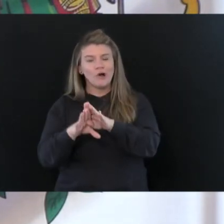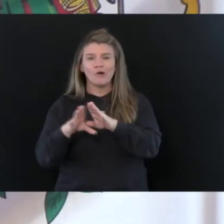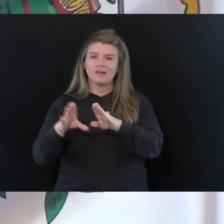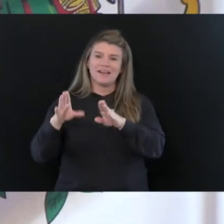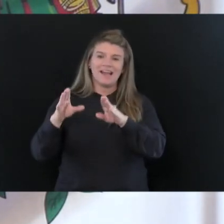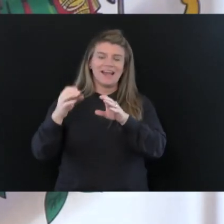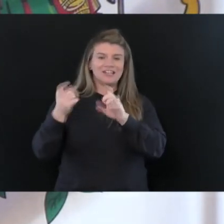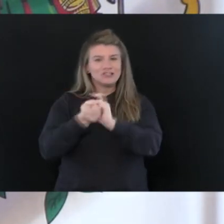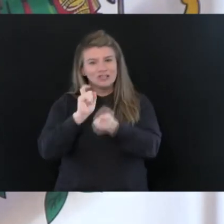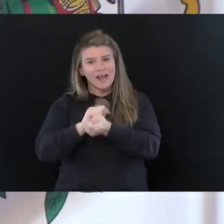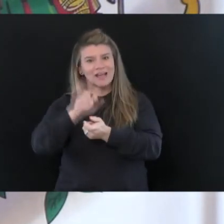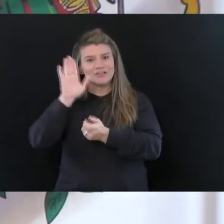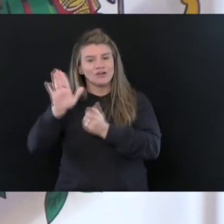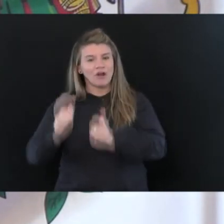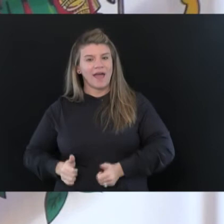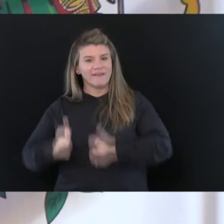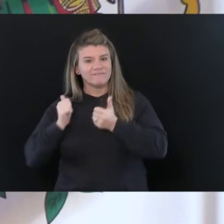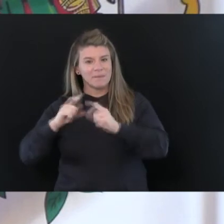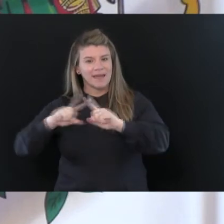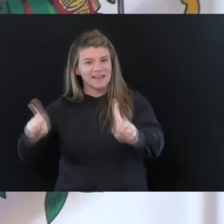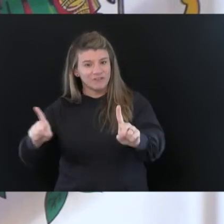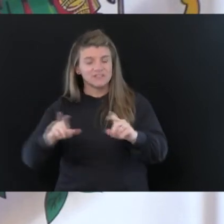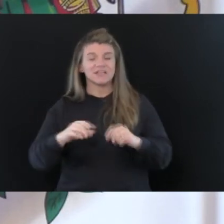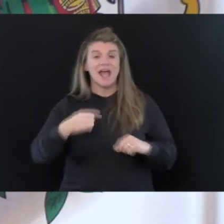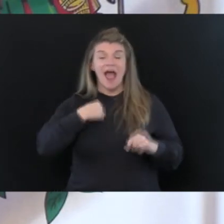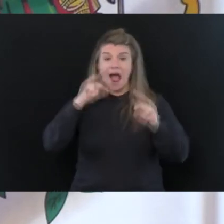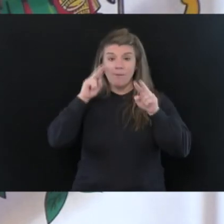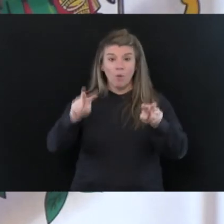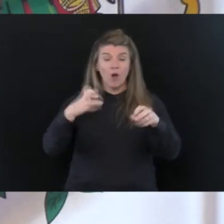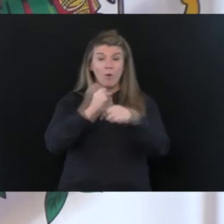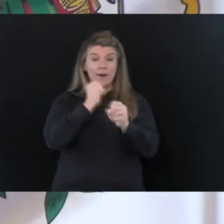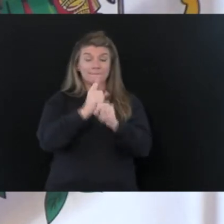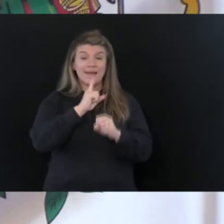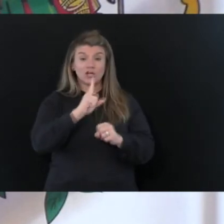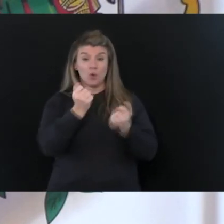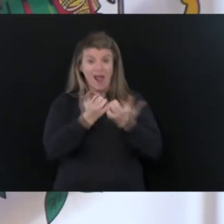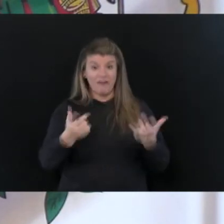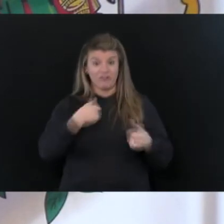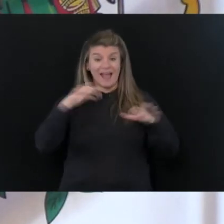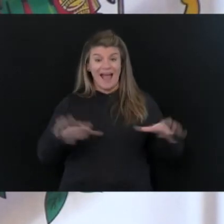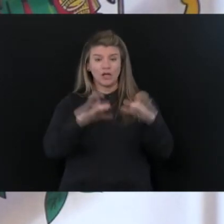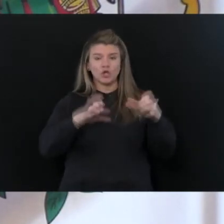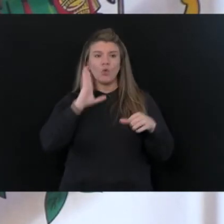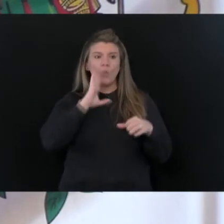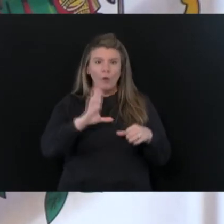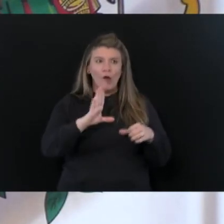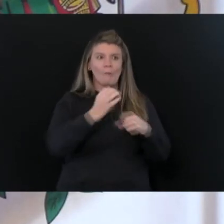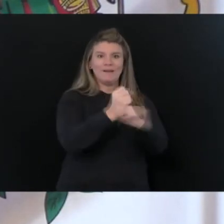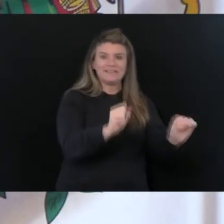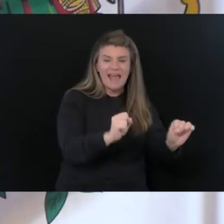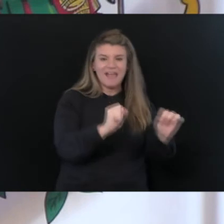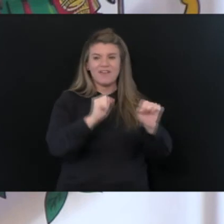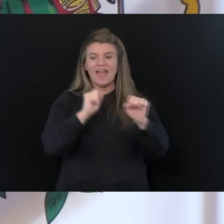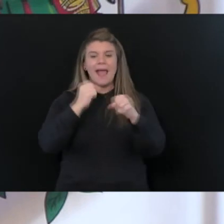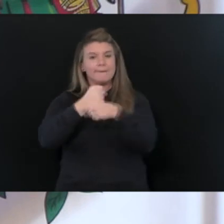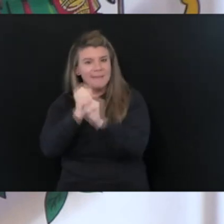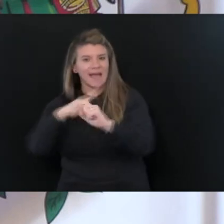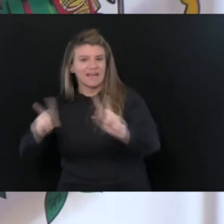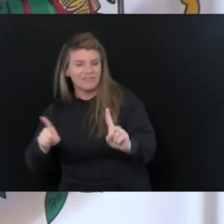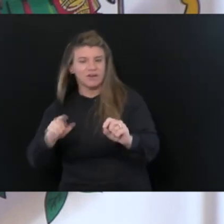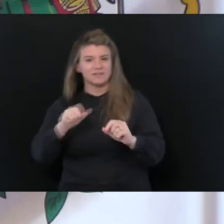That's the whole key right here. Really and truly, and I've said it this way, and this is just